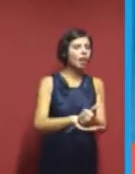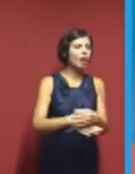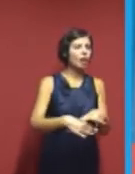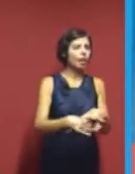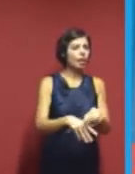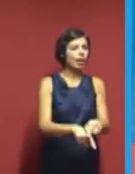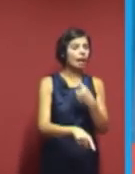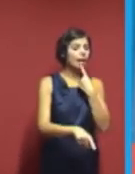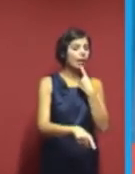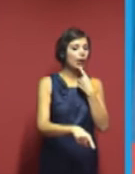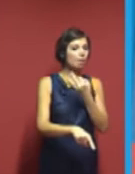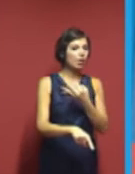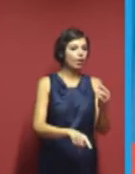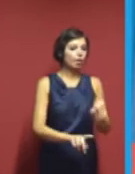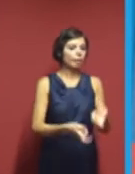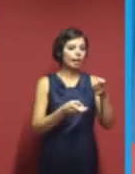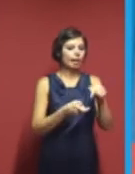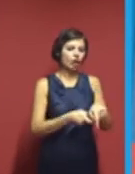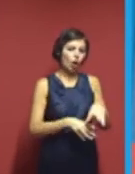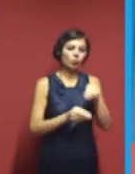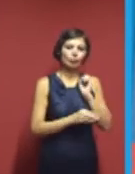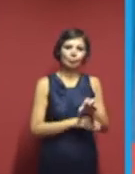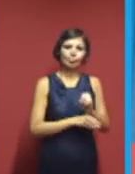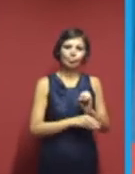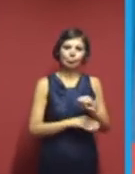that they're a leader when they've spent their whole life thinking that they're not.